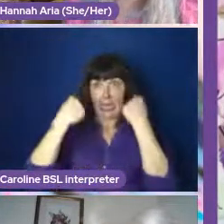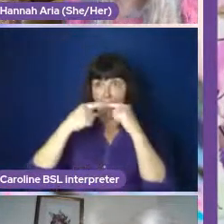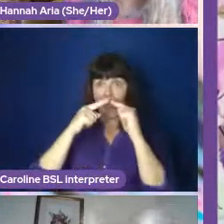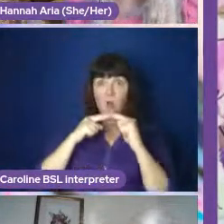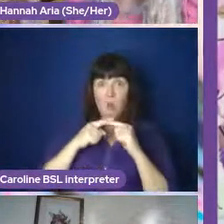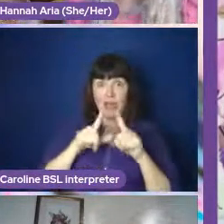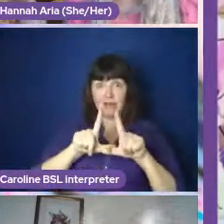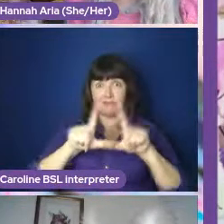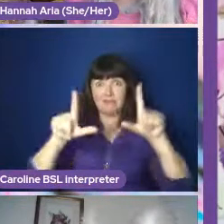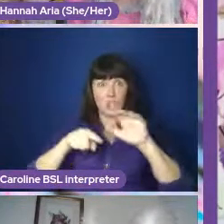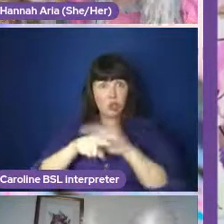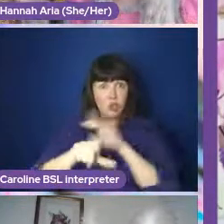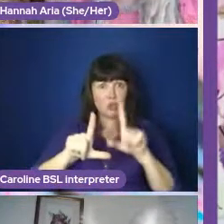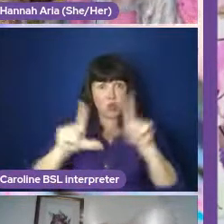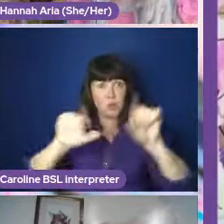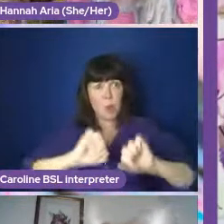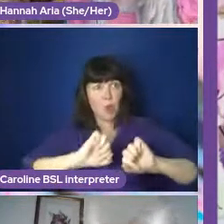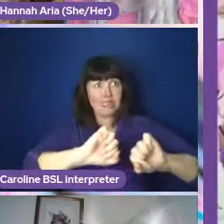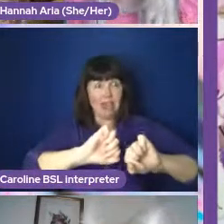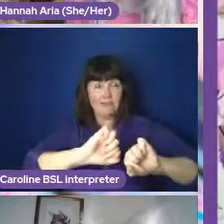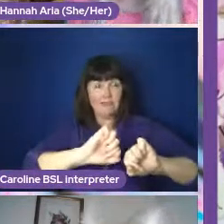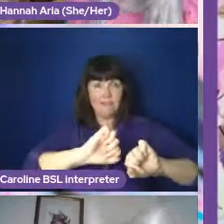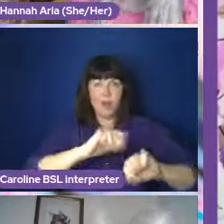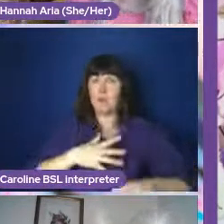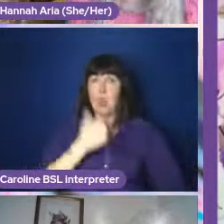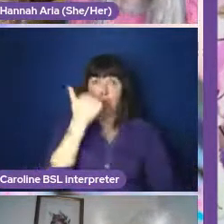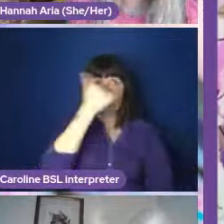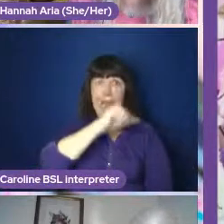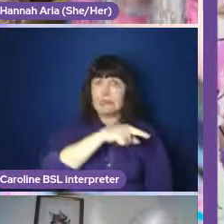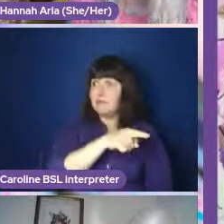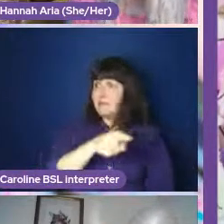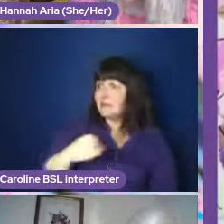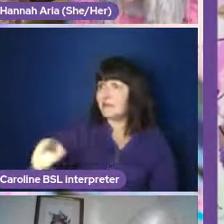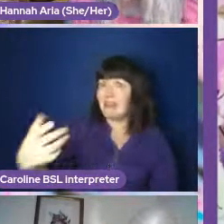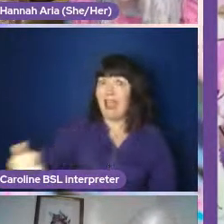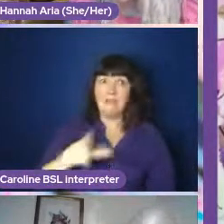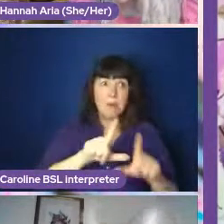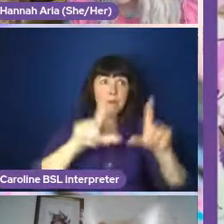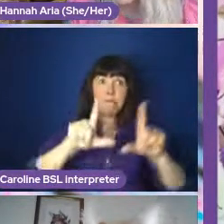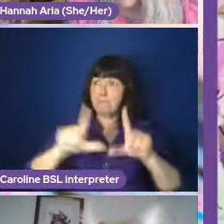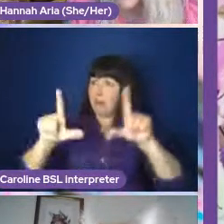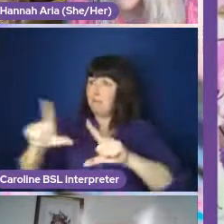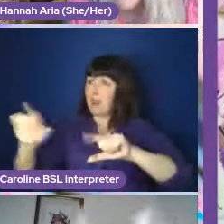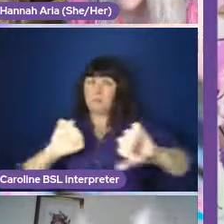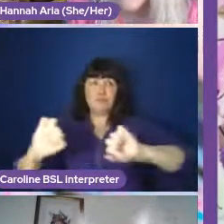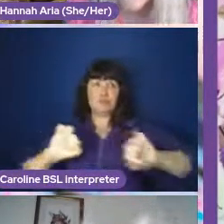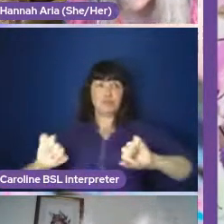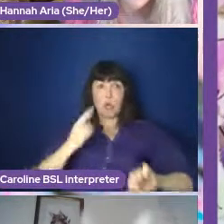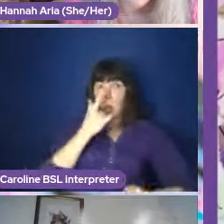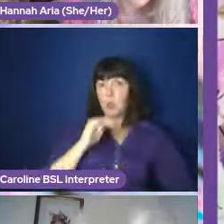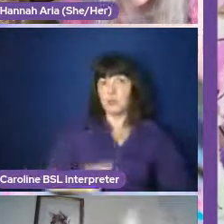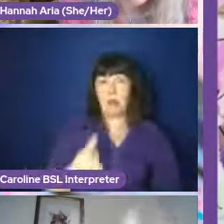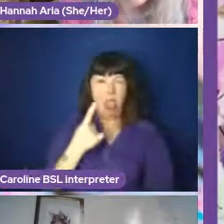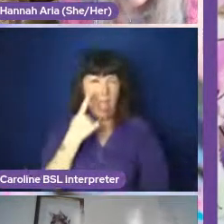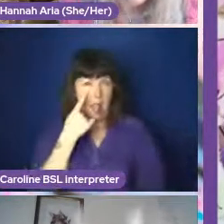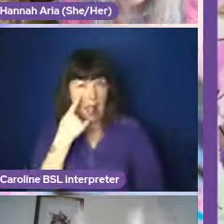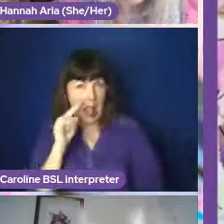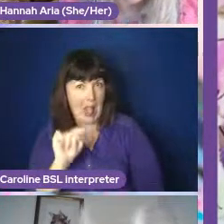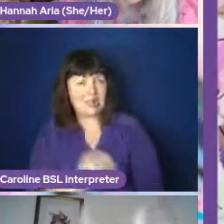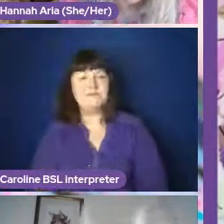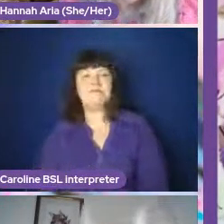just end up like all setting up on our own and all following each other, and that would be totally awesome. So watch this space.